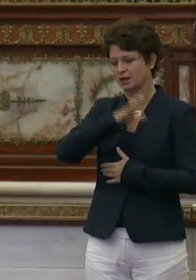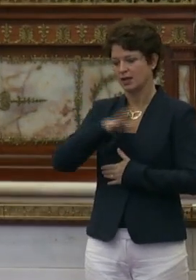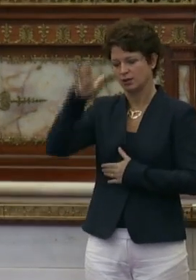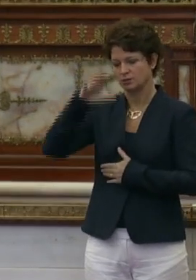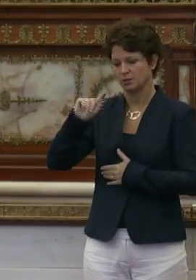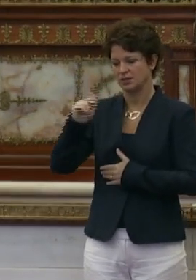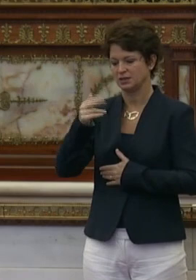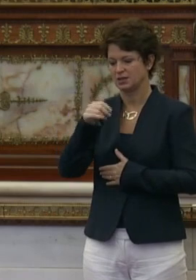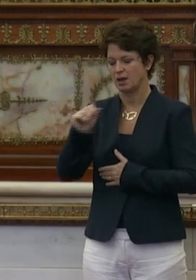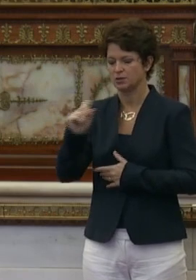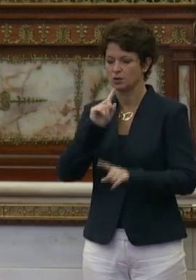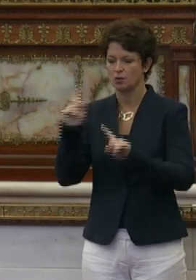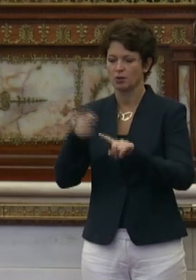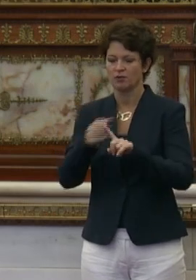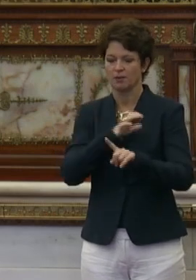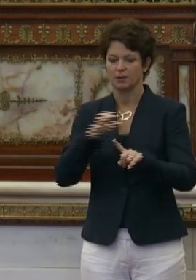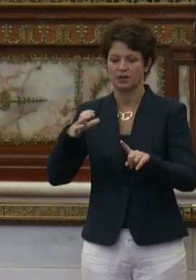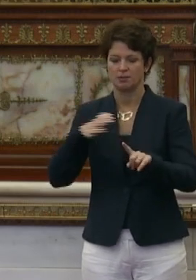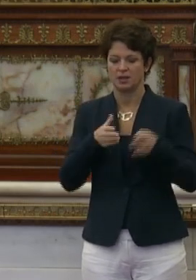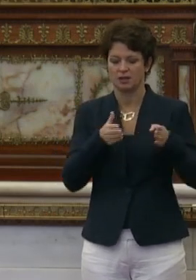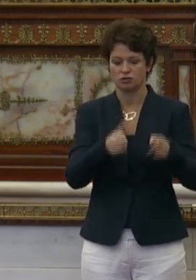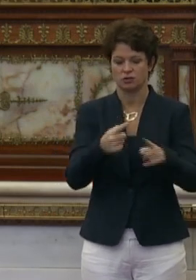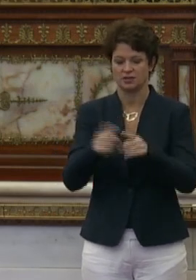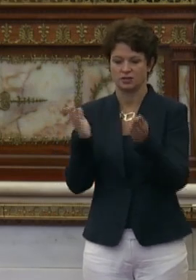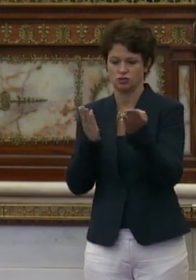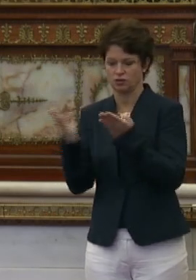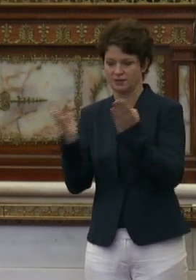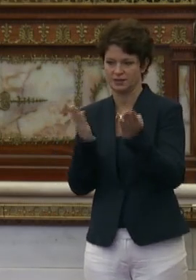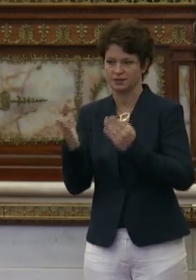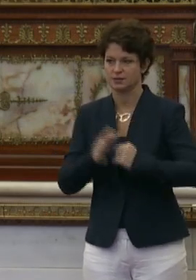Thomas for a report from the Committee of Streets and Services.